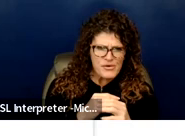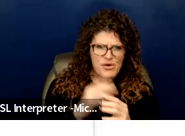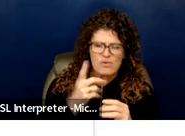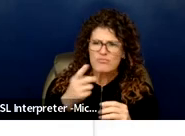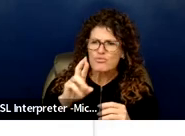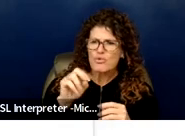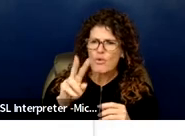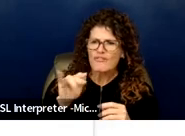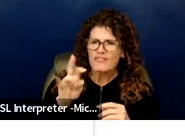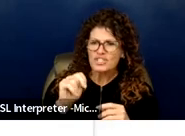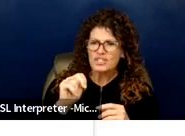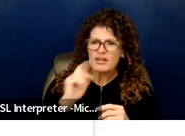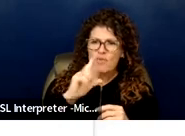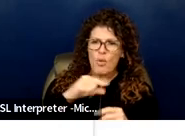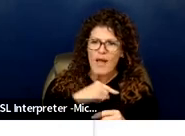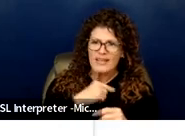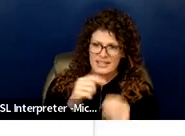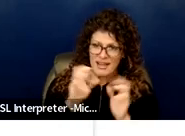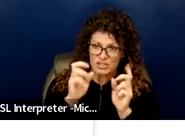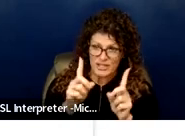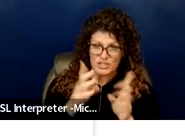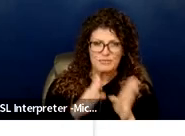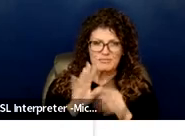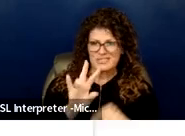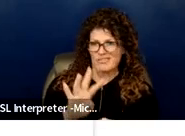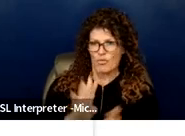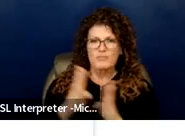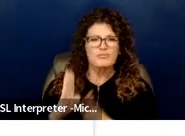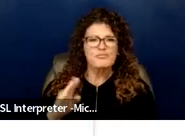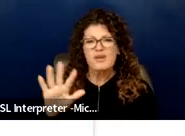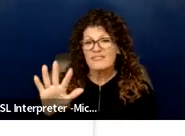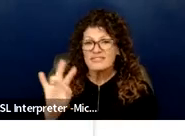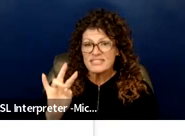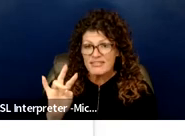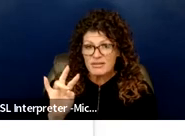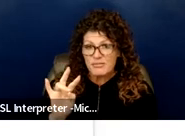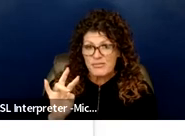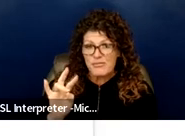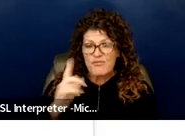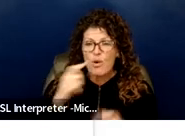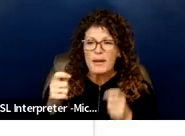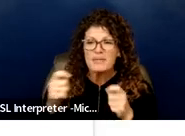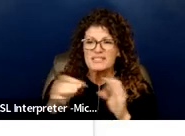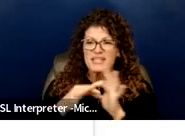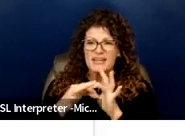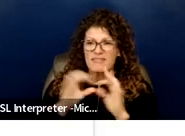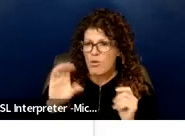education, 74 responses under there, 57 responses in administrative